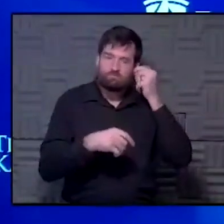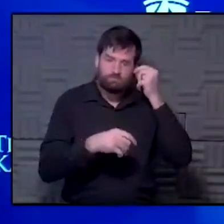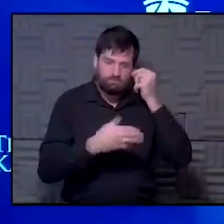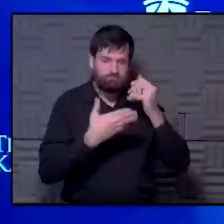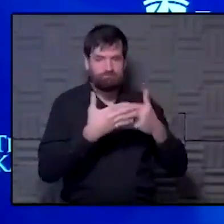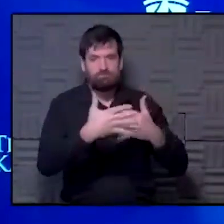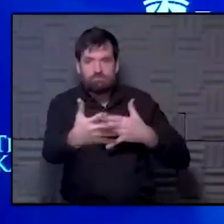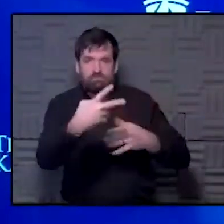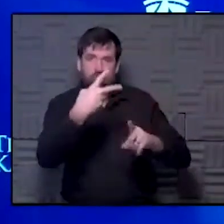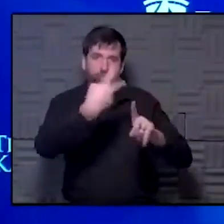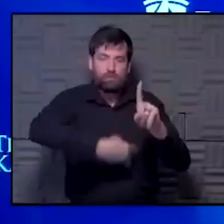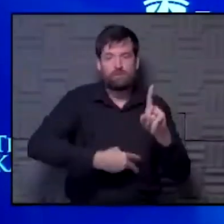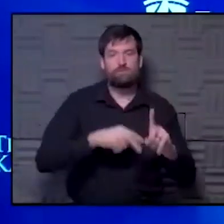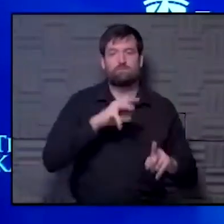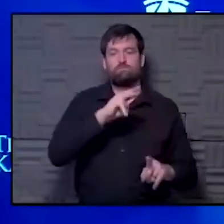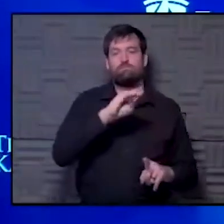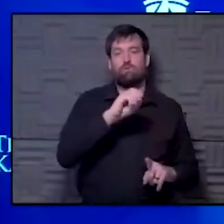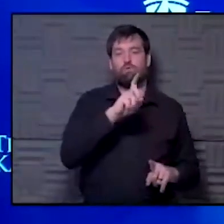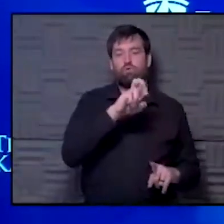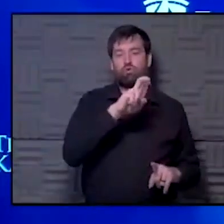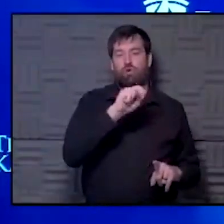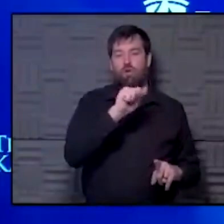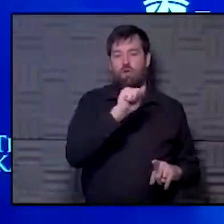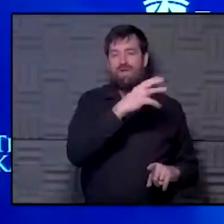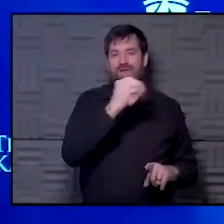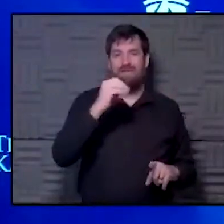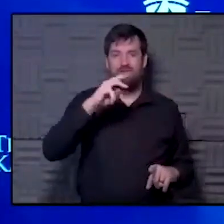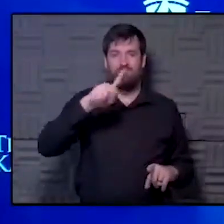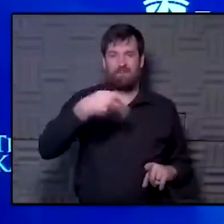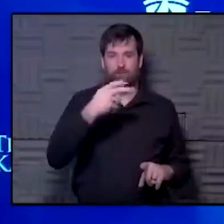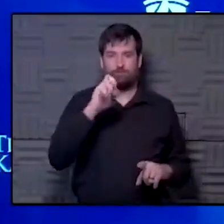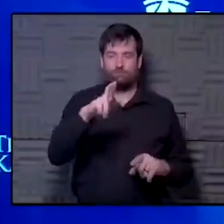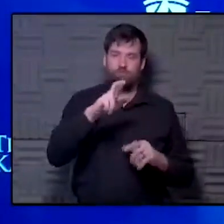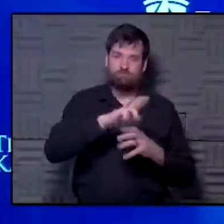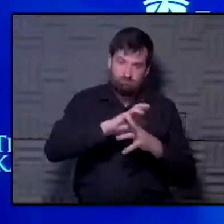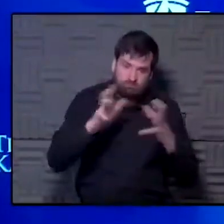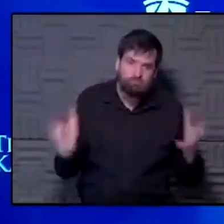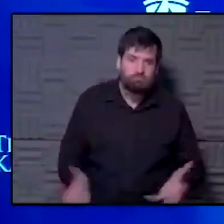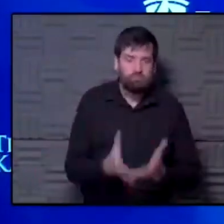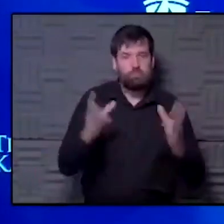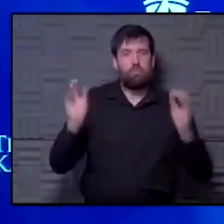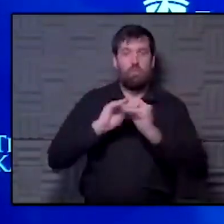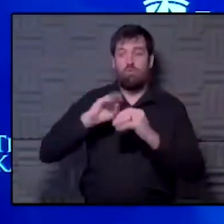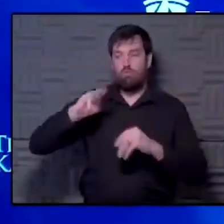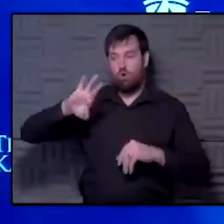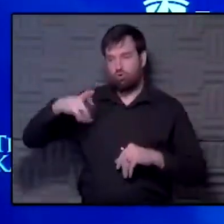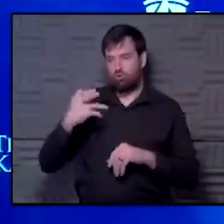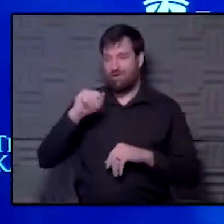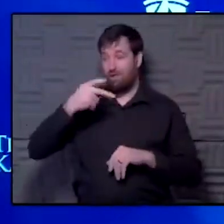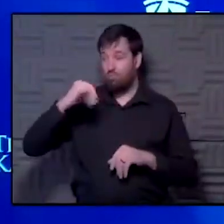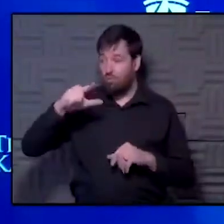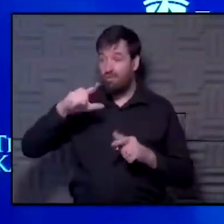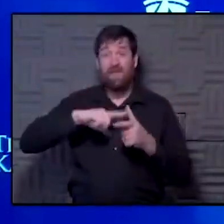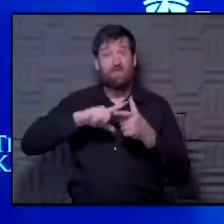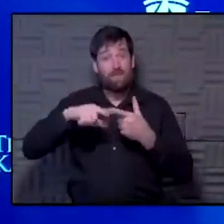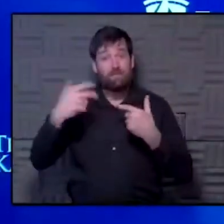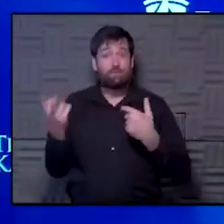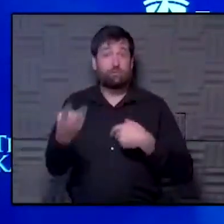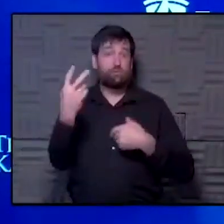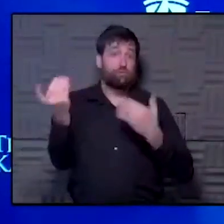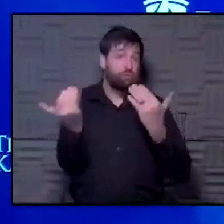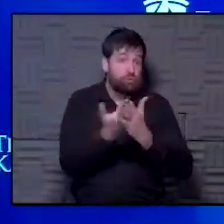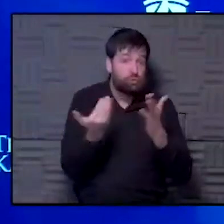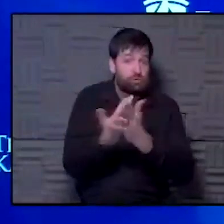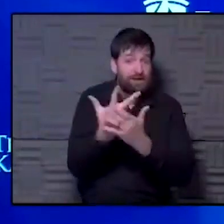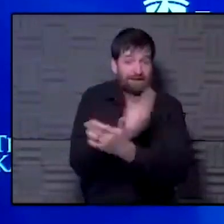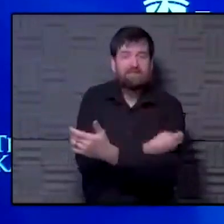I think both Moderna and Pfizer have been ramped up. This pushing us into March and April, and at that point, if we get Johnson & Johnson and AstraZeneca, we're